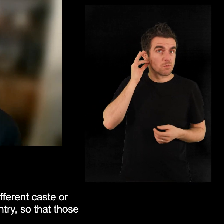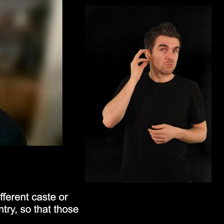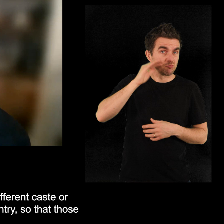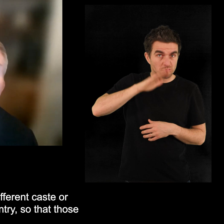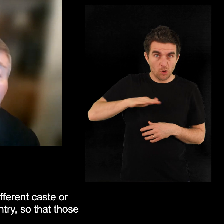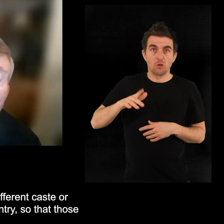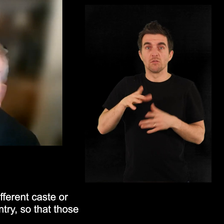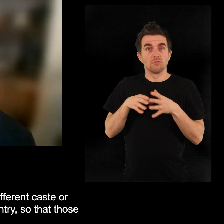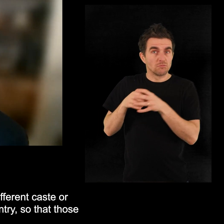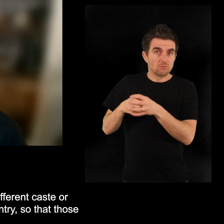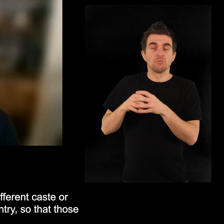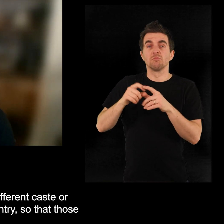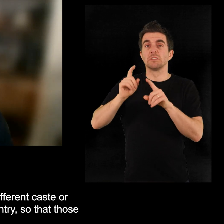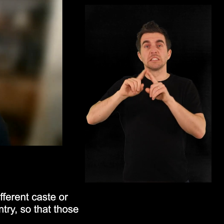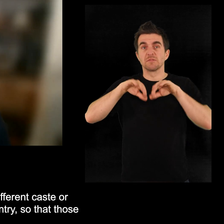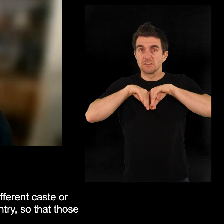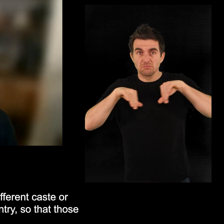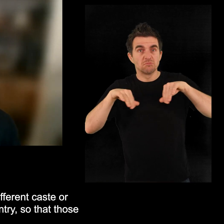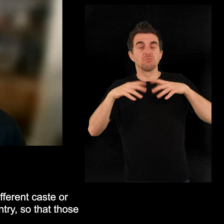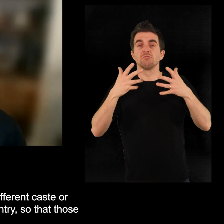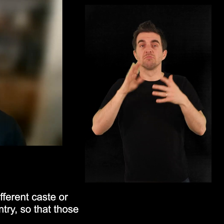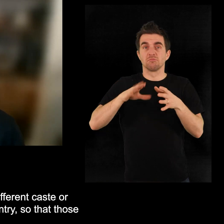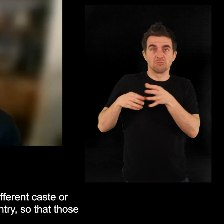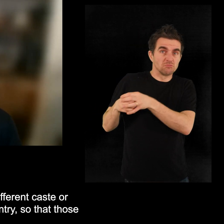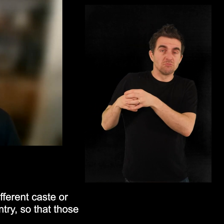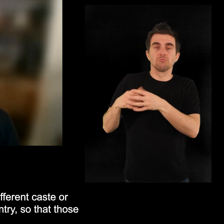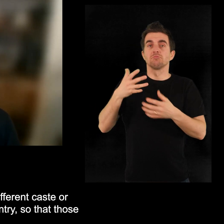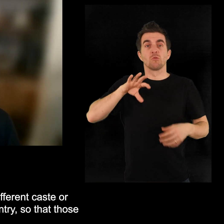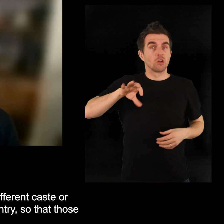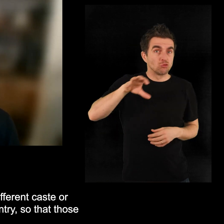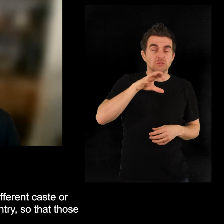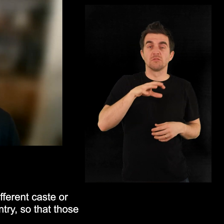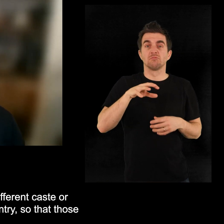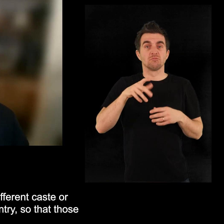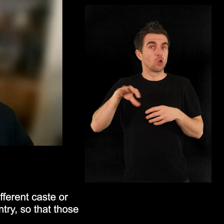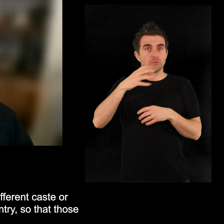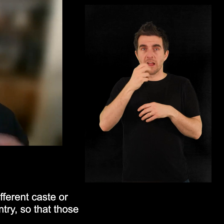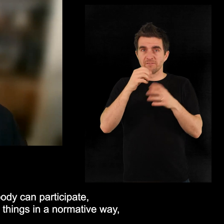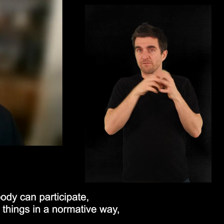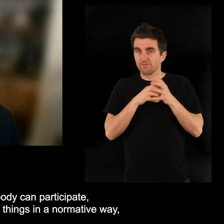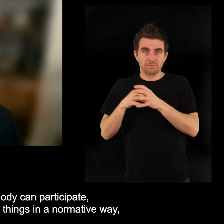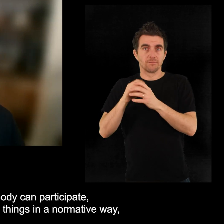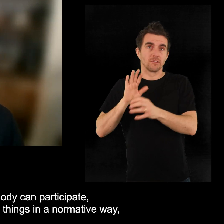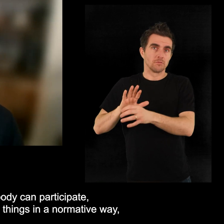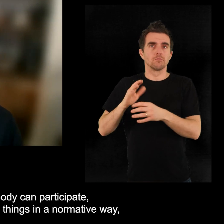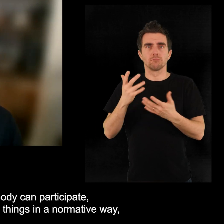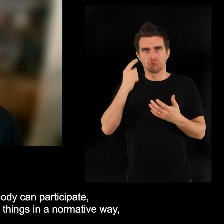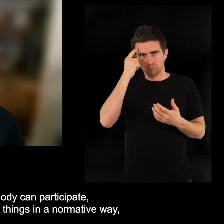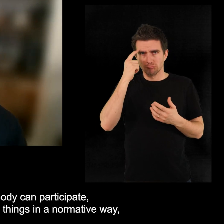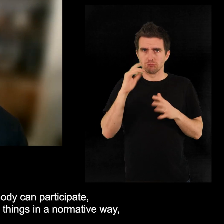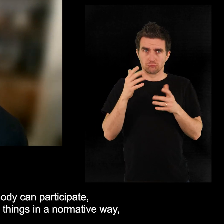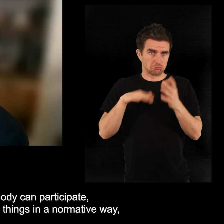and ethnic minorities, different castes or tribal groups within your country, so that those are broken